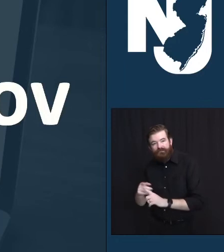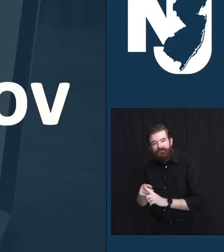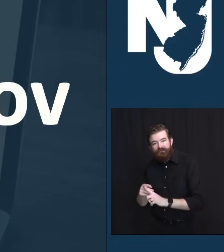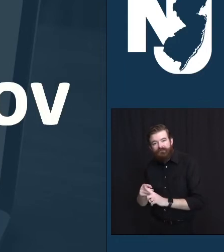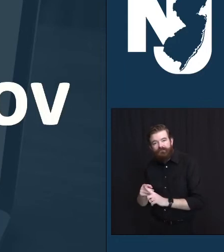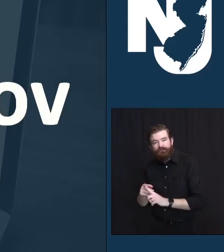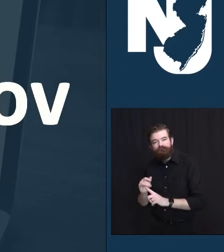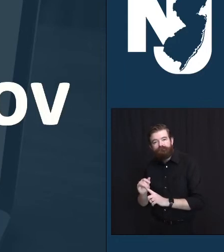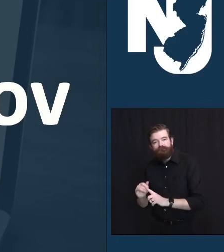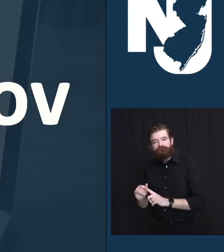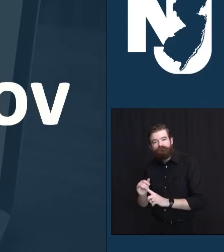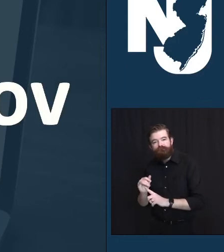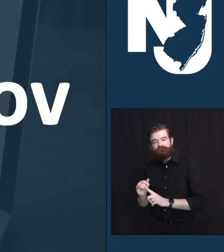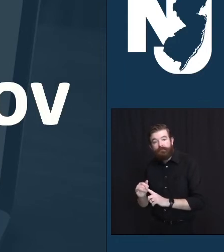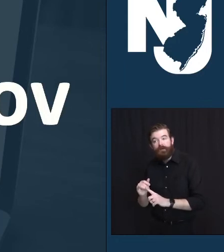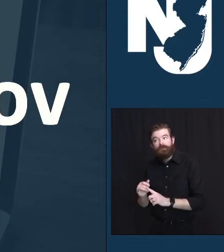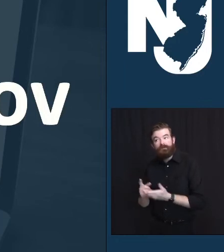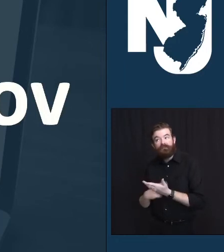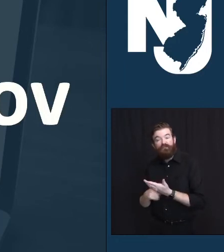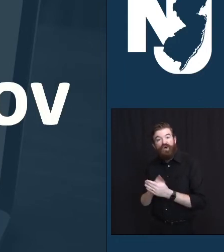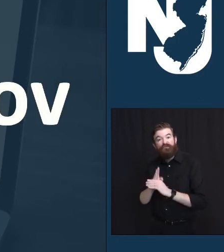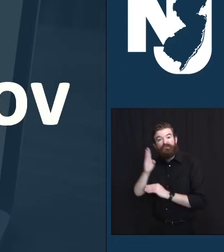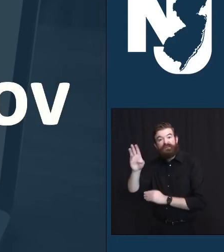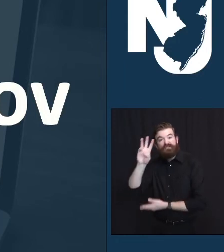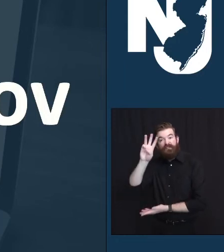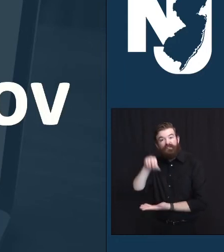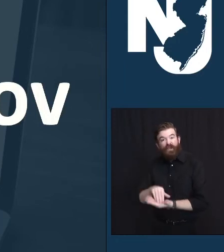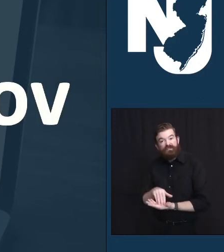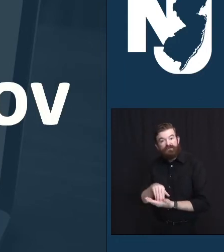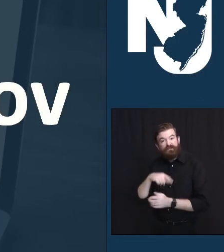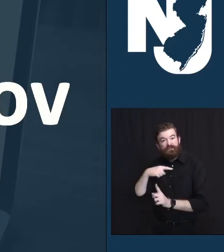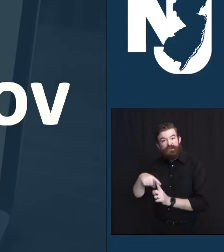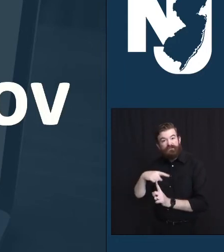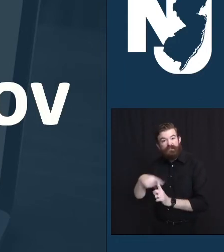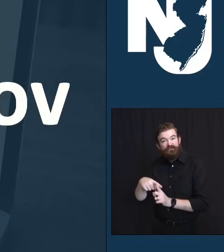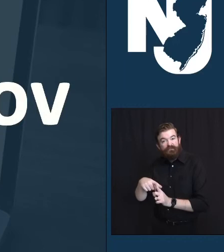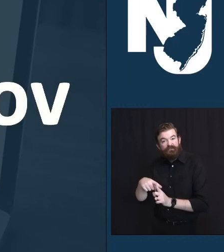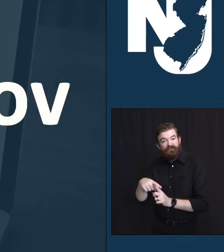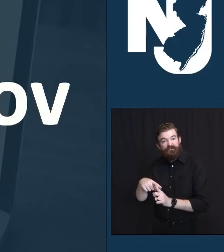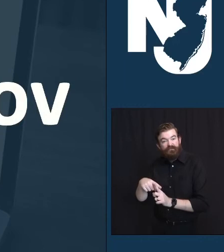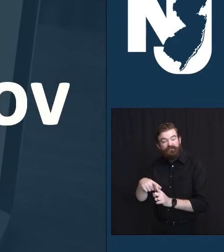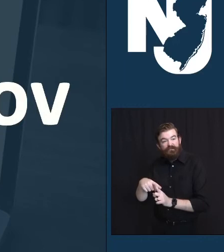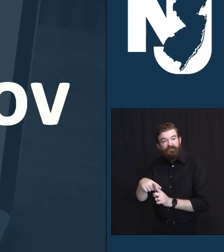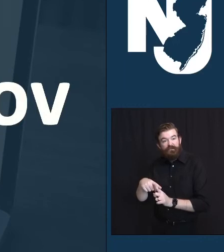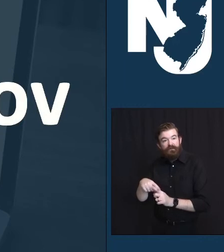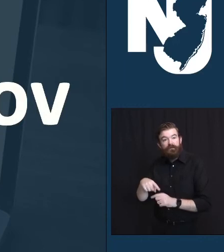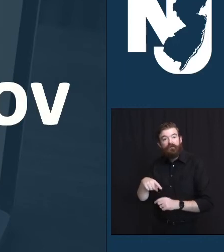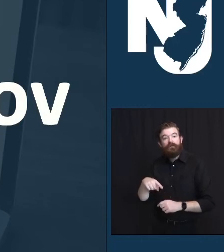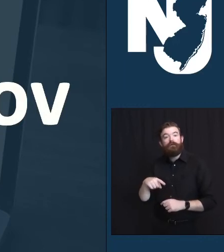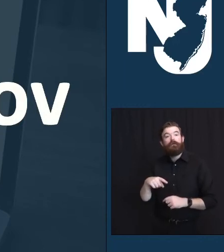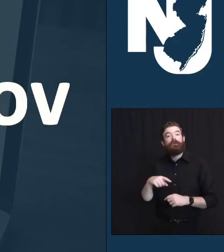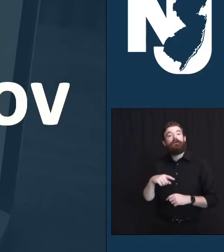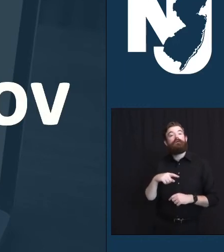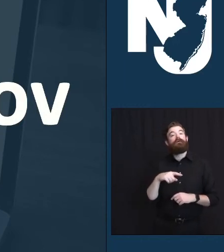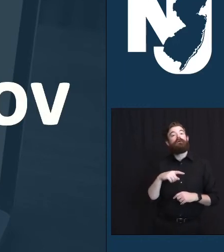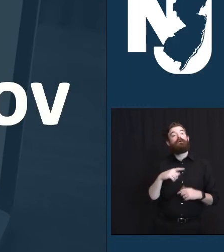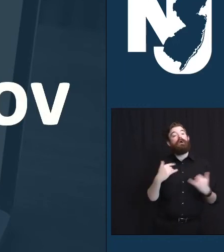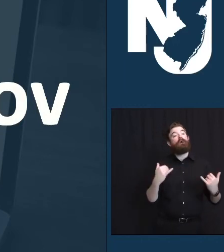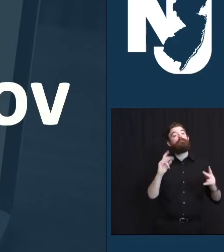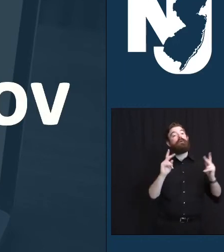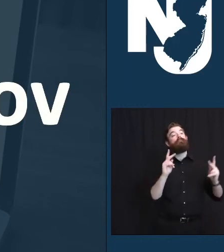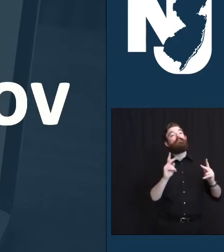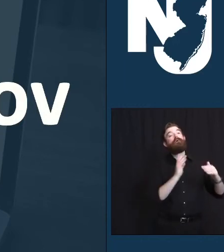in our hospitals today is 25% higher than it was on Thanksgiving. Our ICU counts are up 30% since